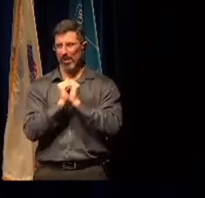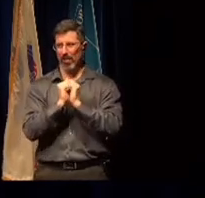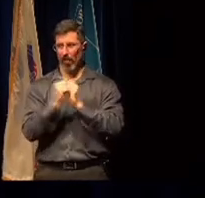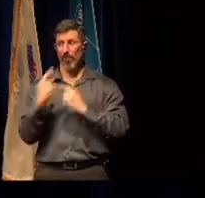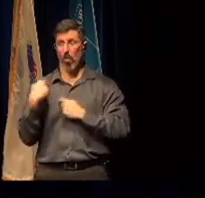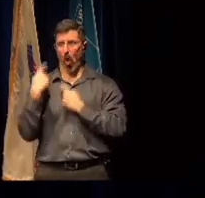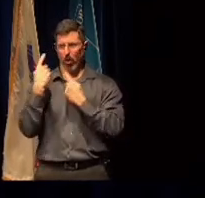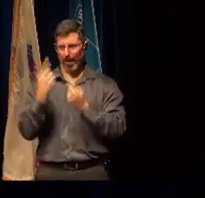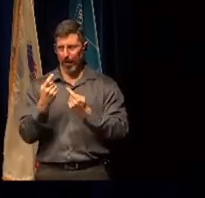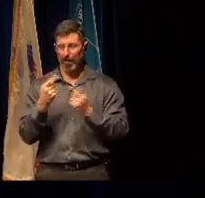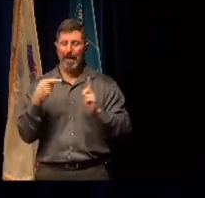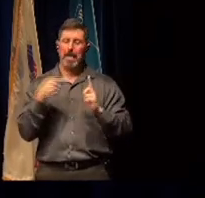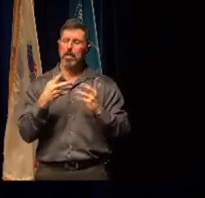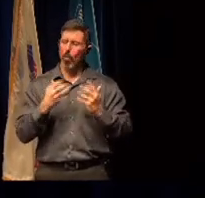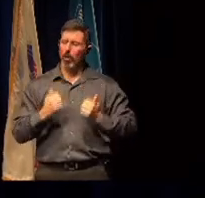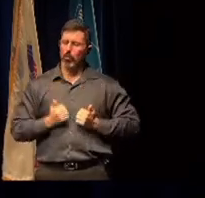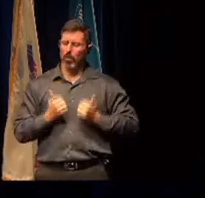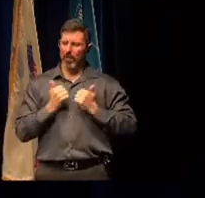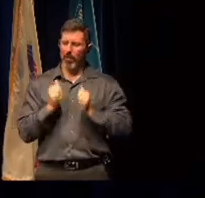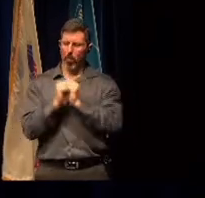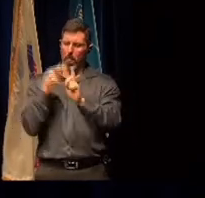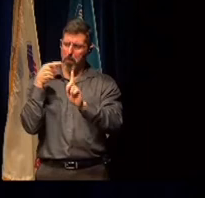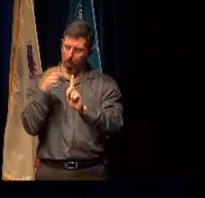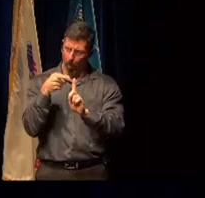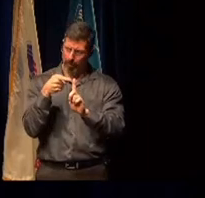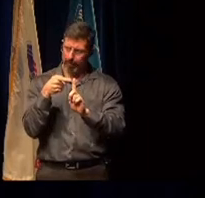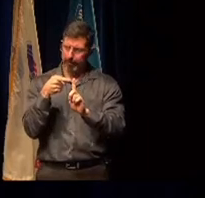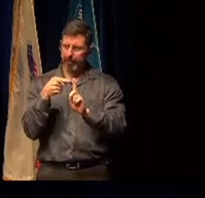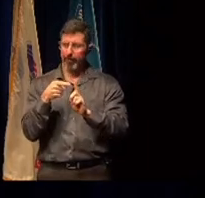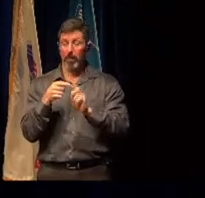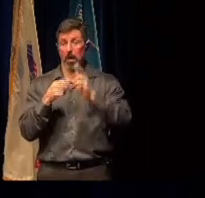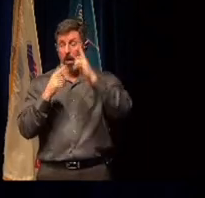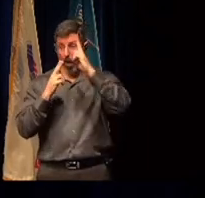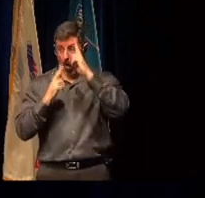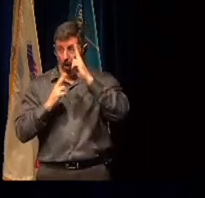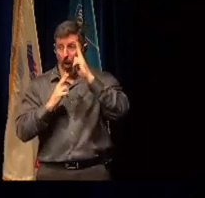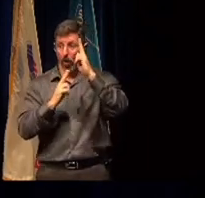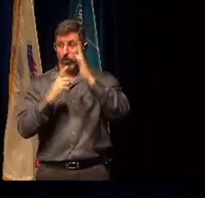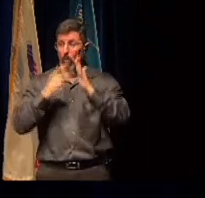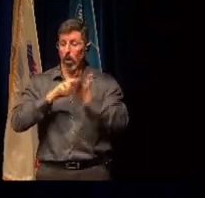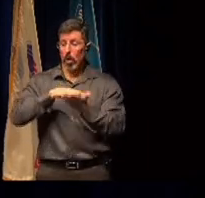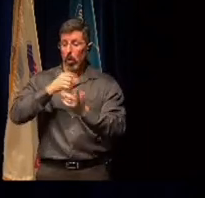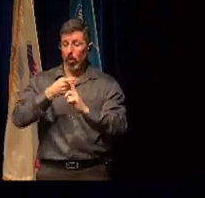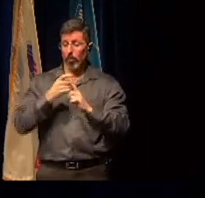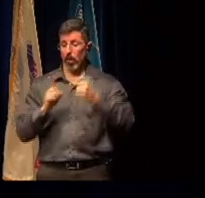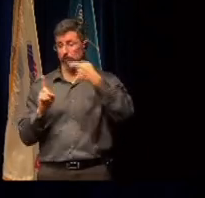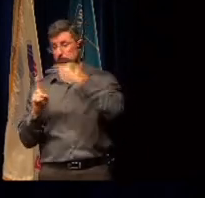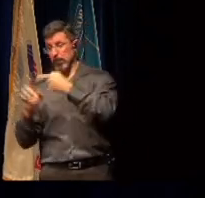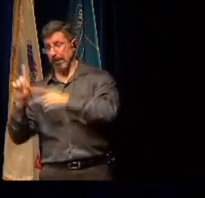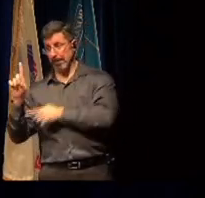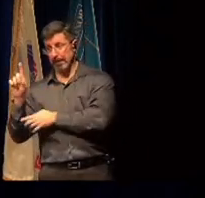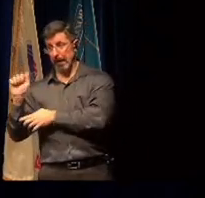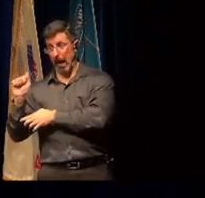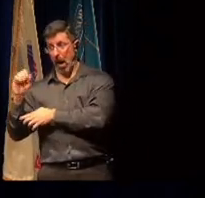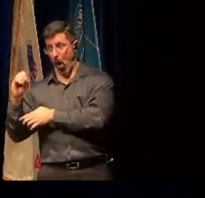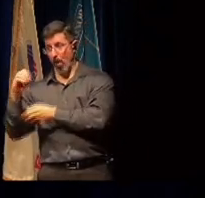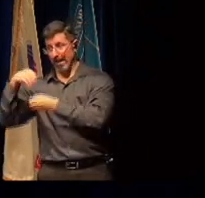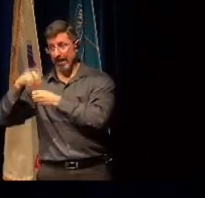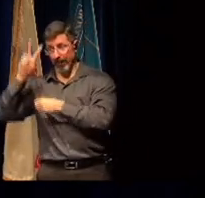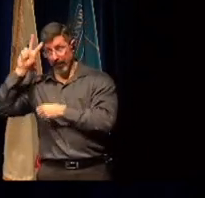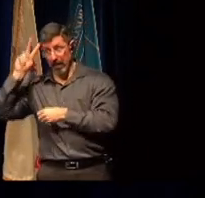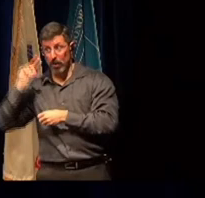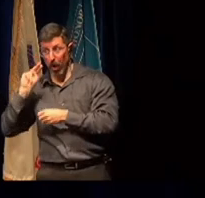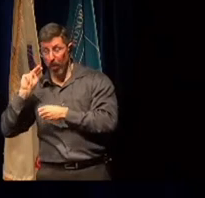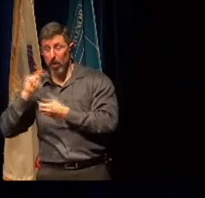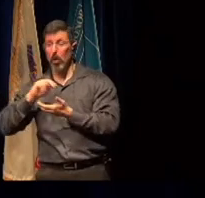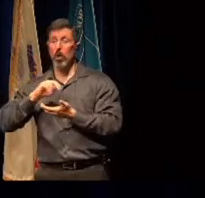every day with purpose, honoring the lessons learned from Deo in Vietnam about living to love others more